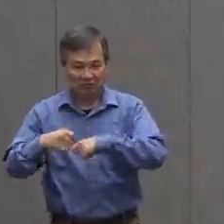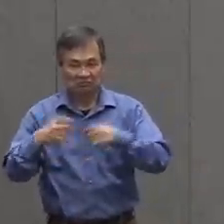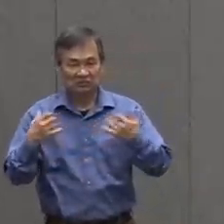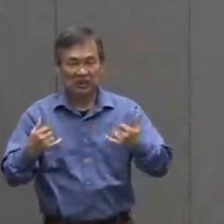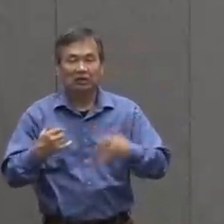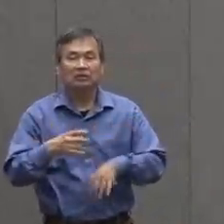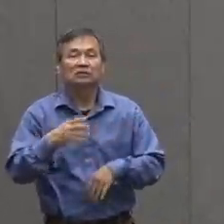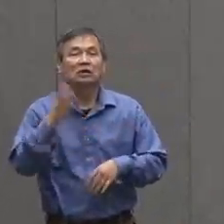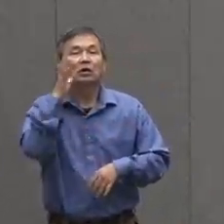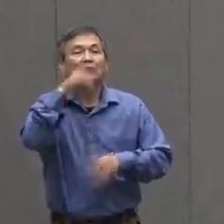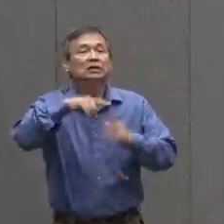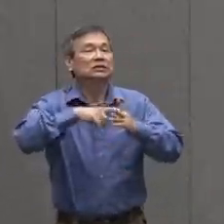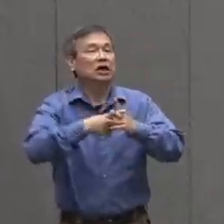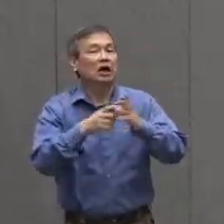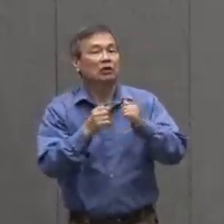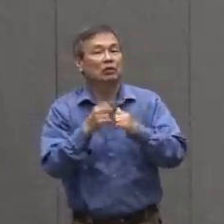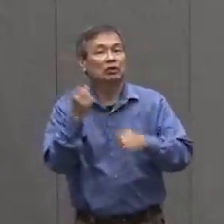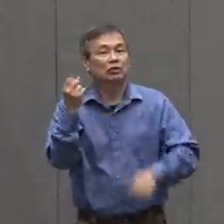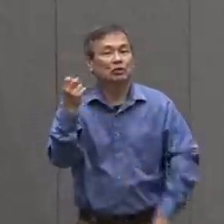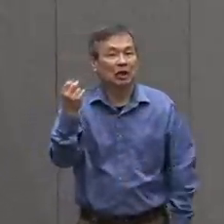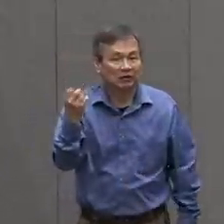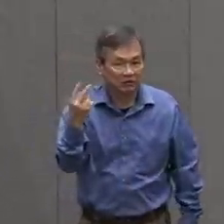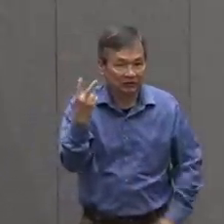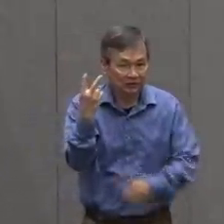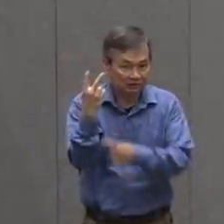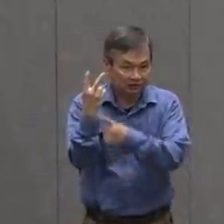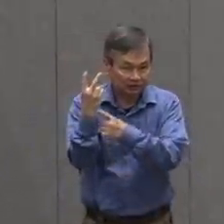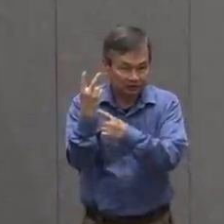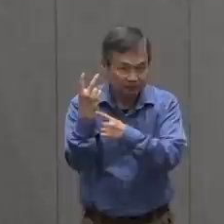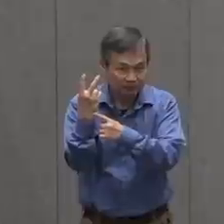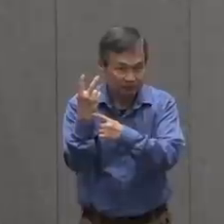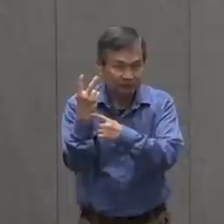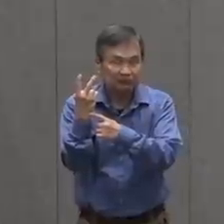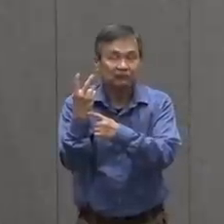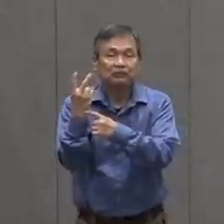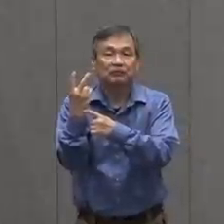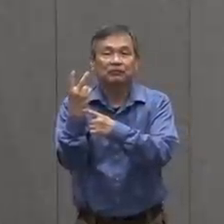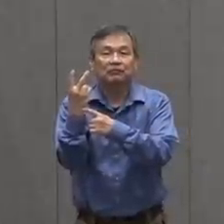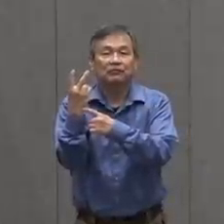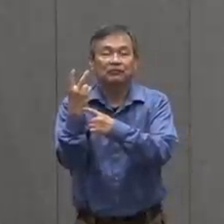So this time, I'm going to start with my number 12,